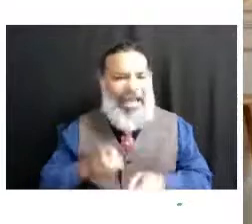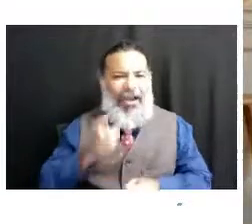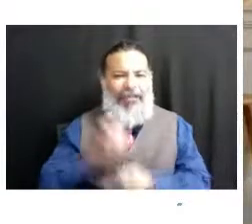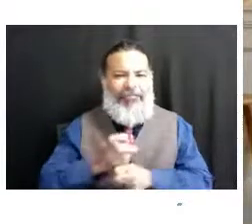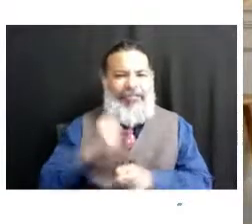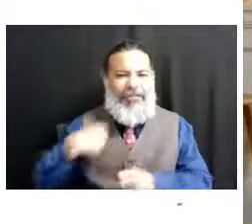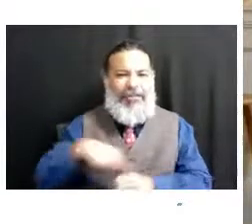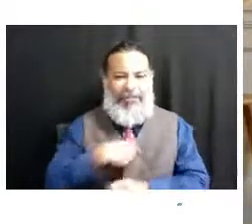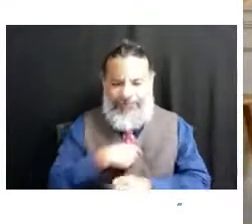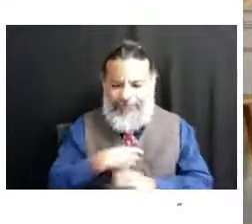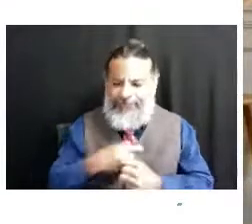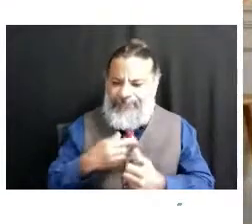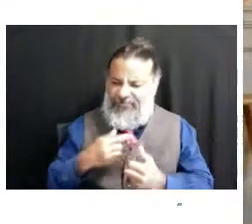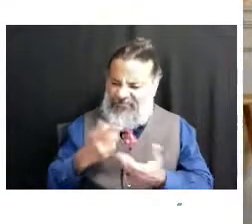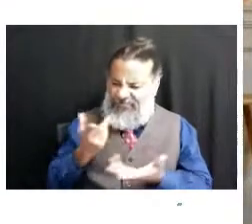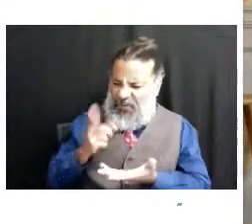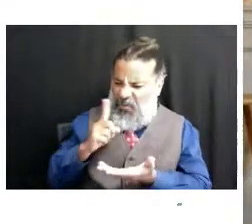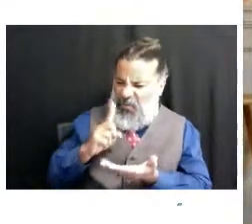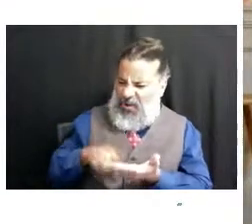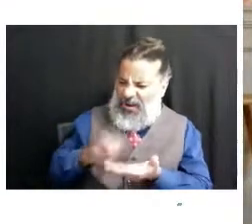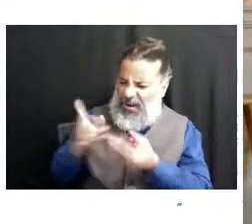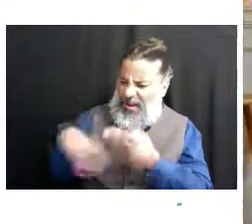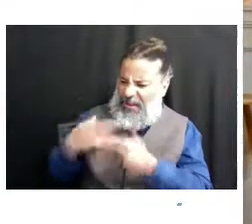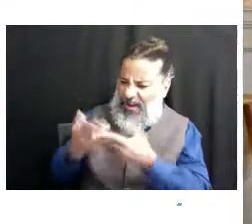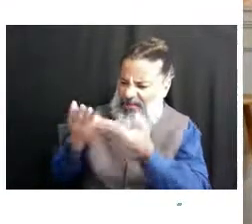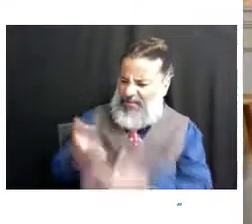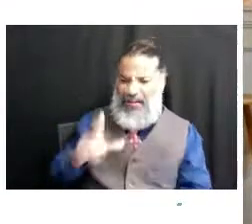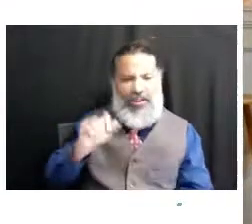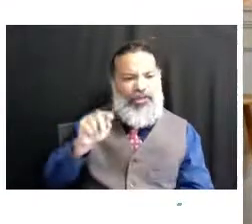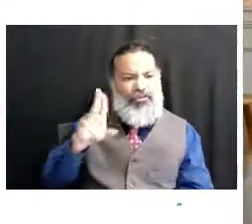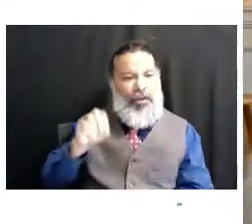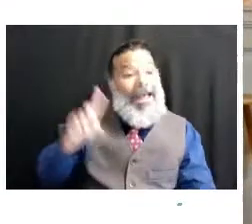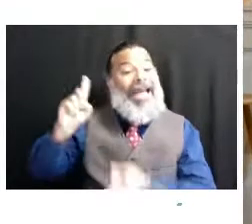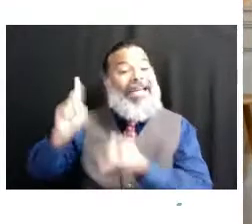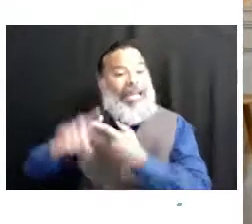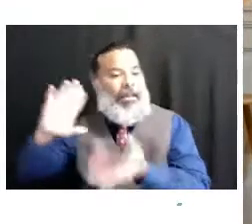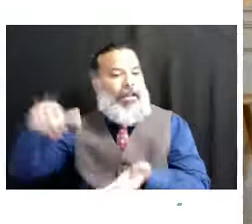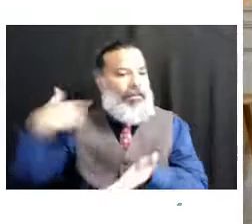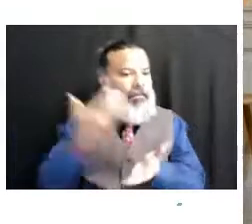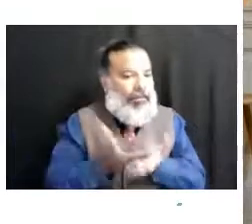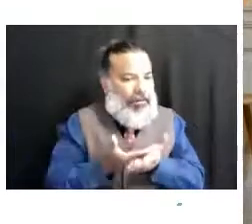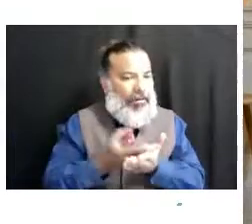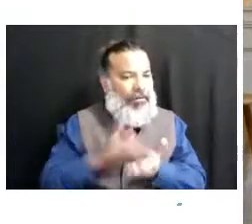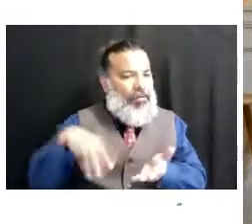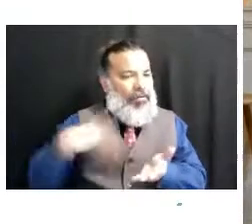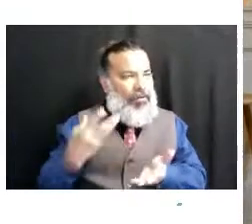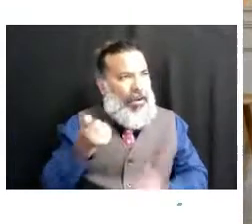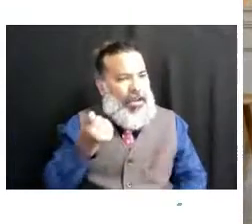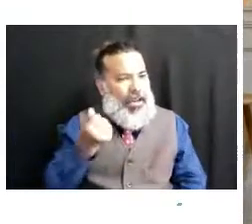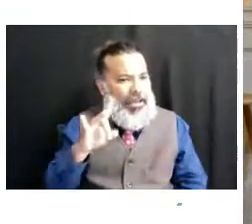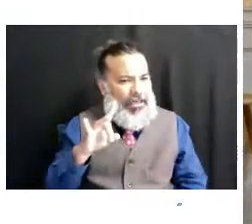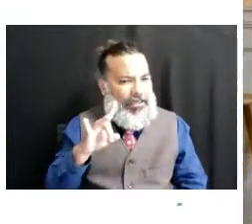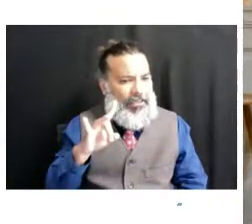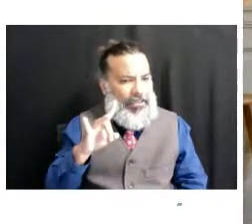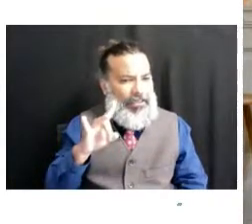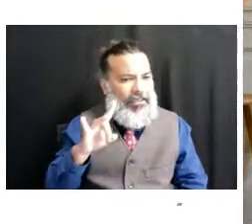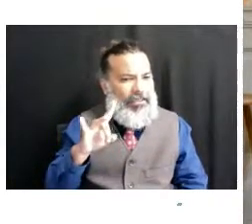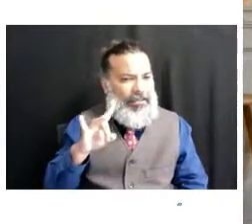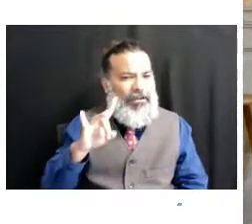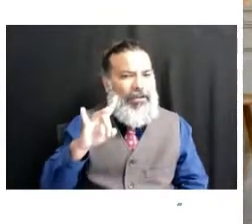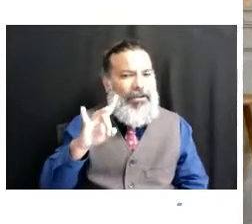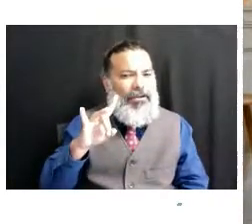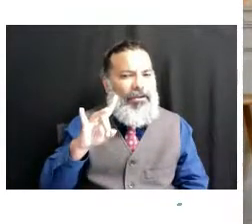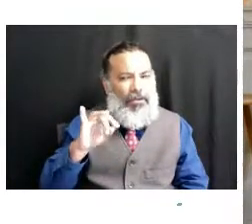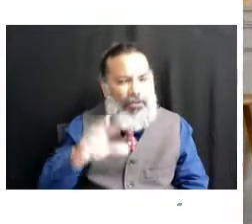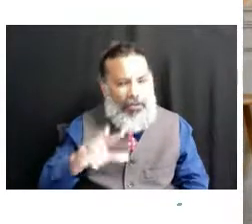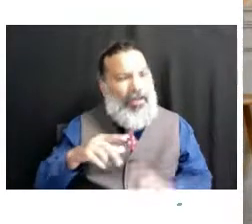to Latrobe until he came to Washington in 1803 and began